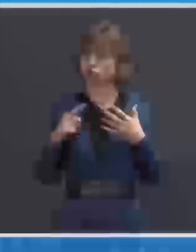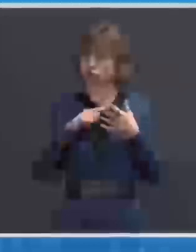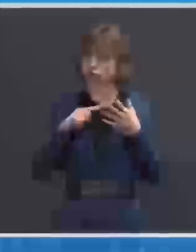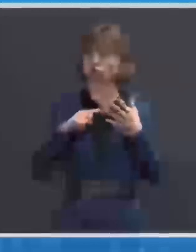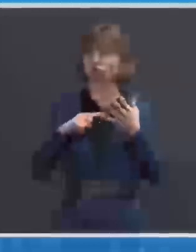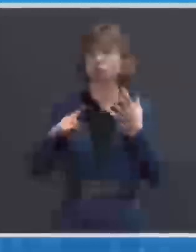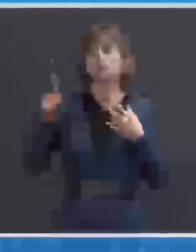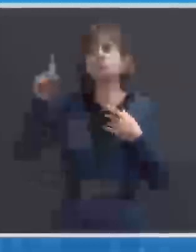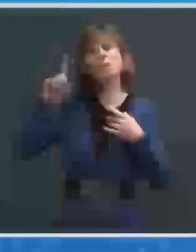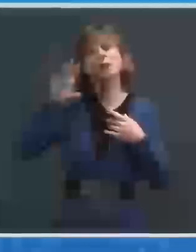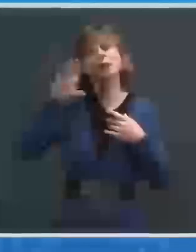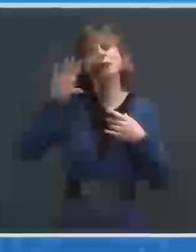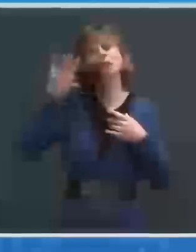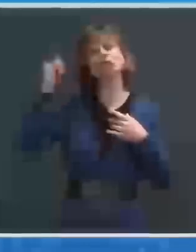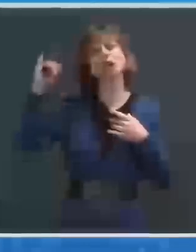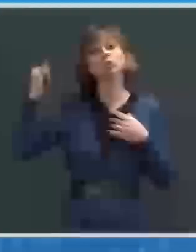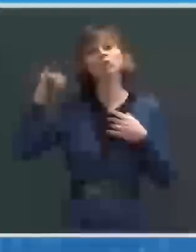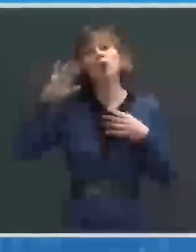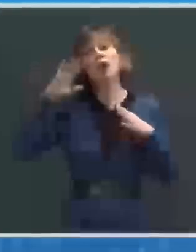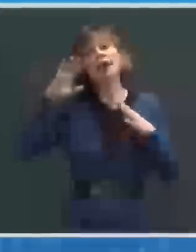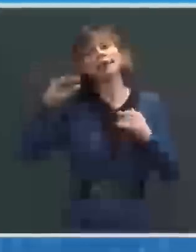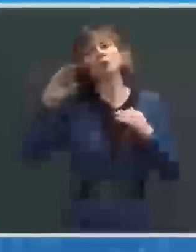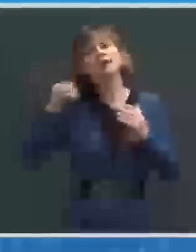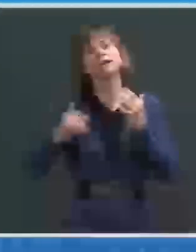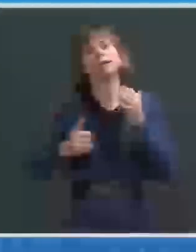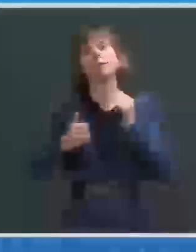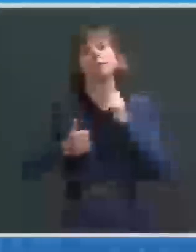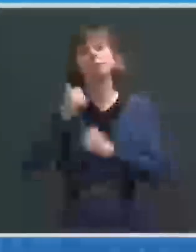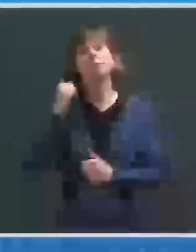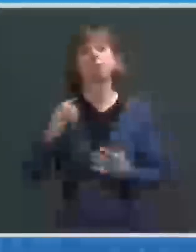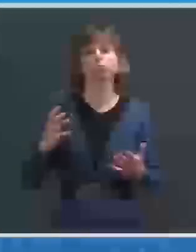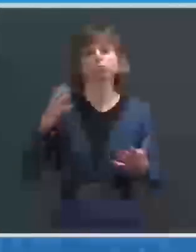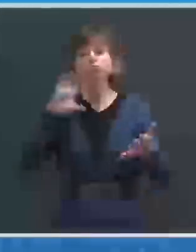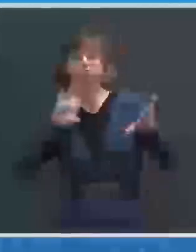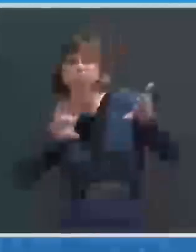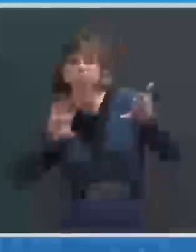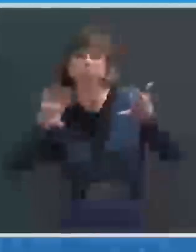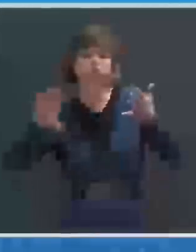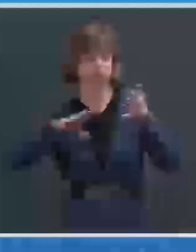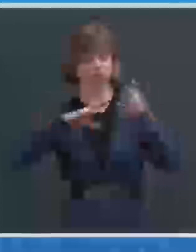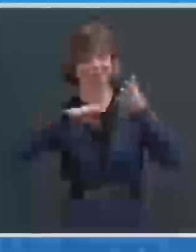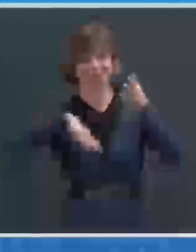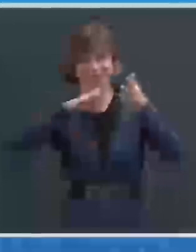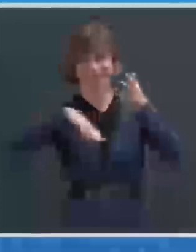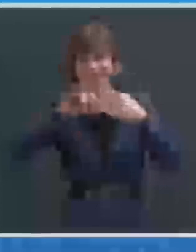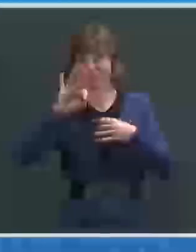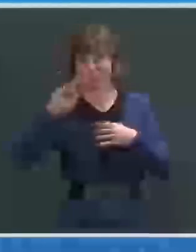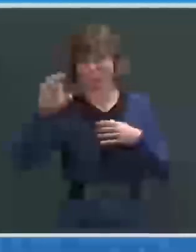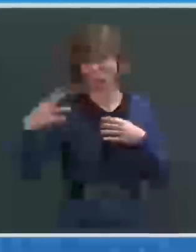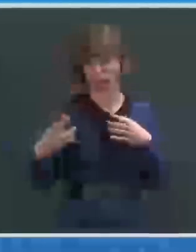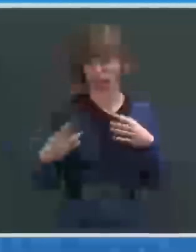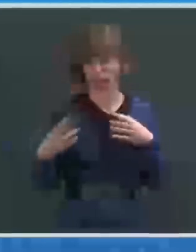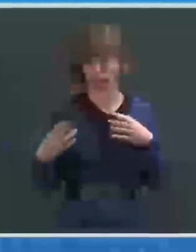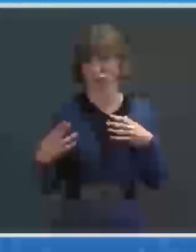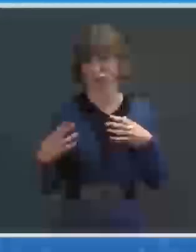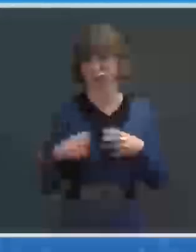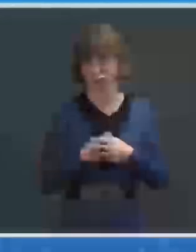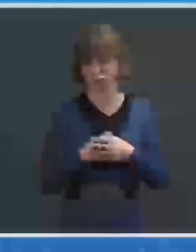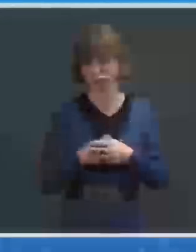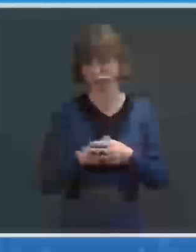predominantly in the back half of the month. Overall, on the J&J